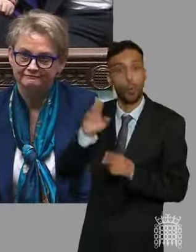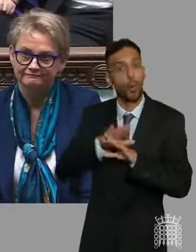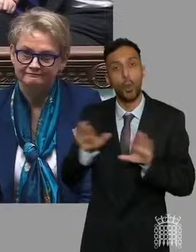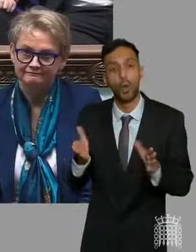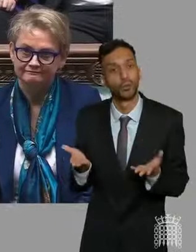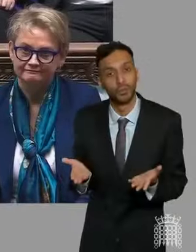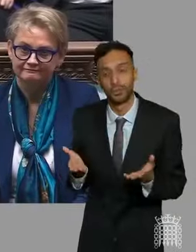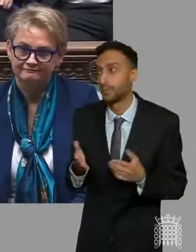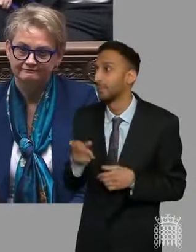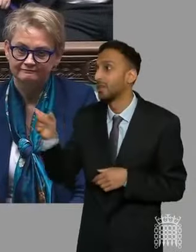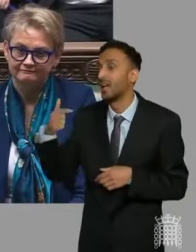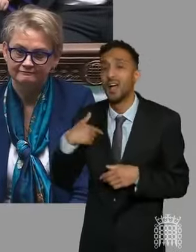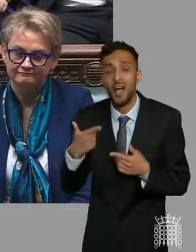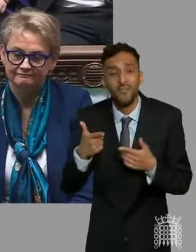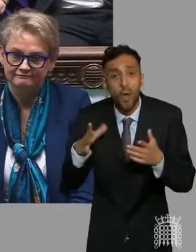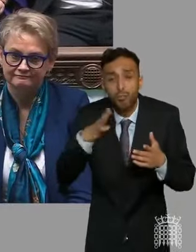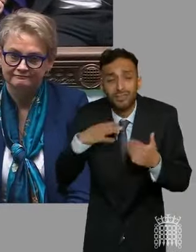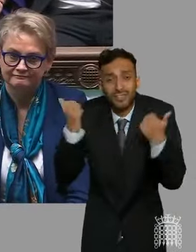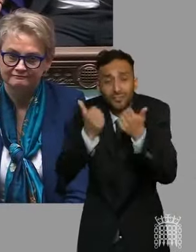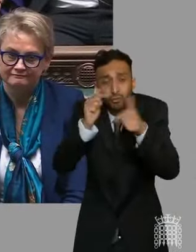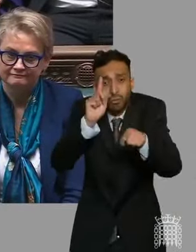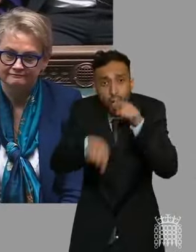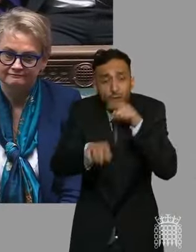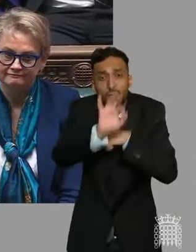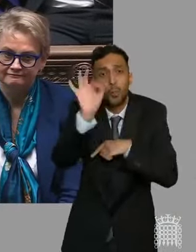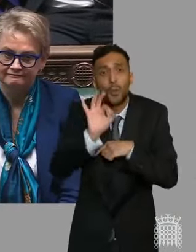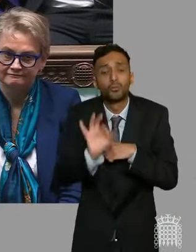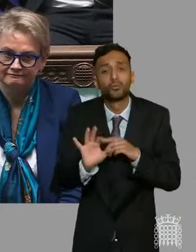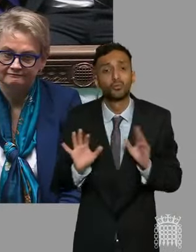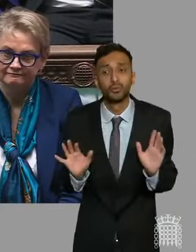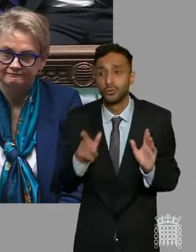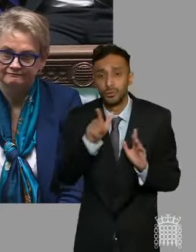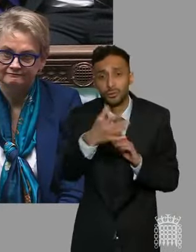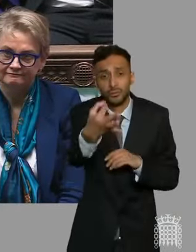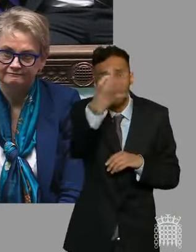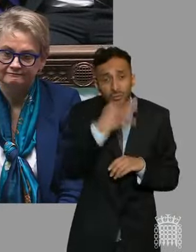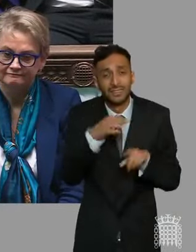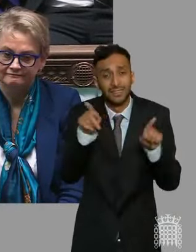her... The money announced yesterday is going to our capability